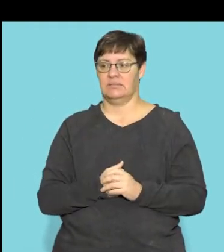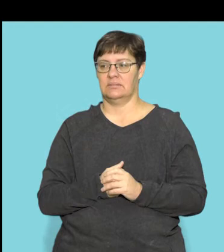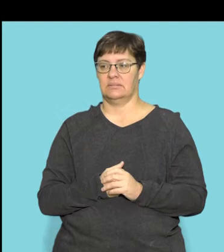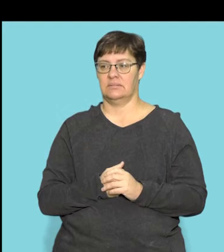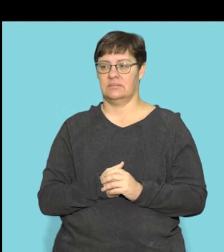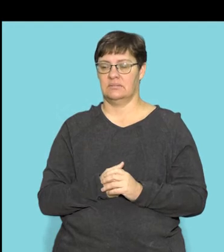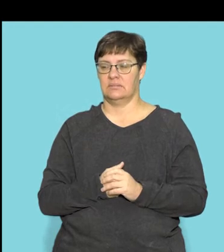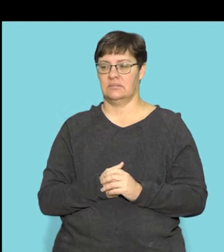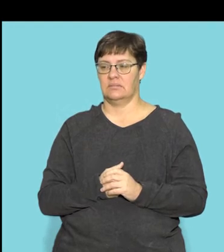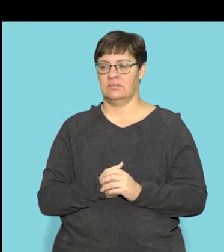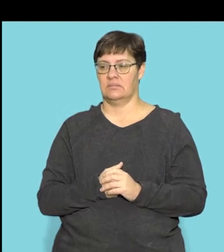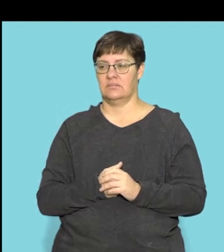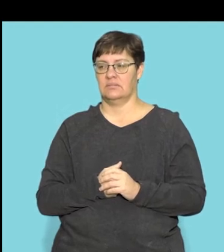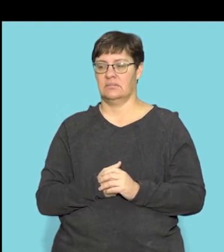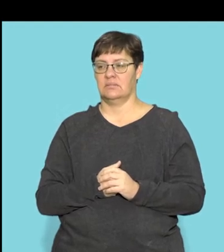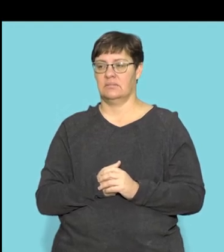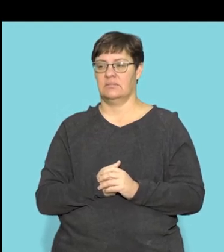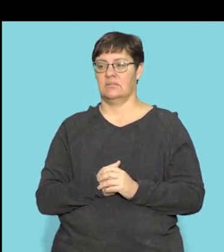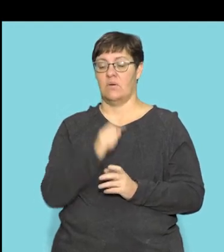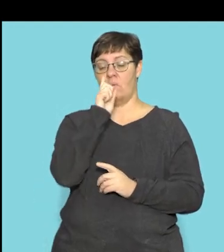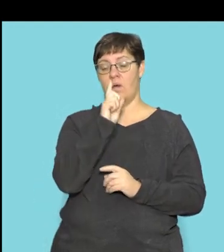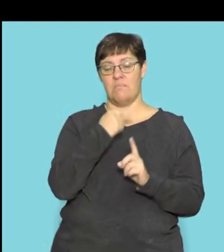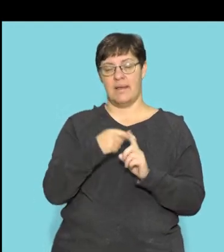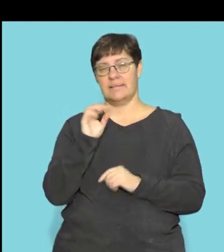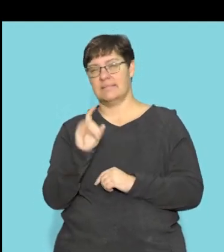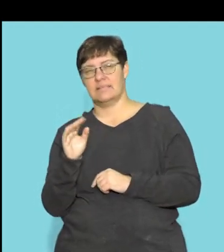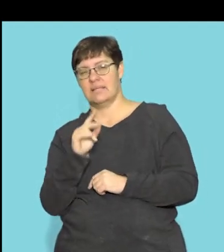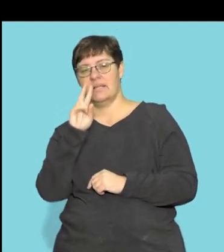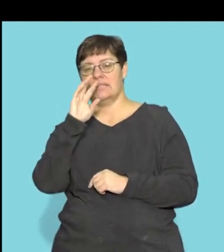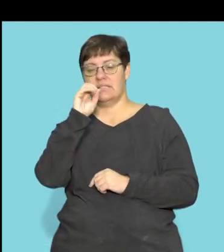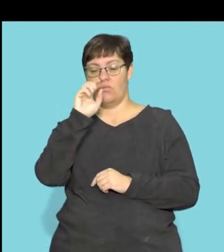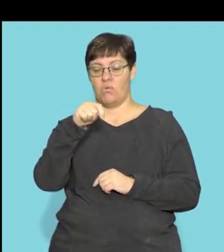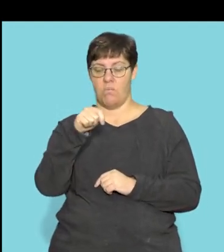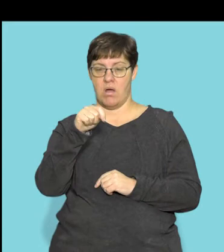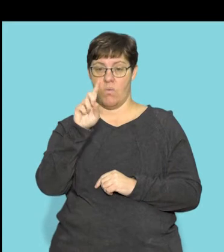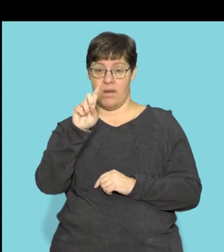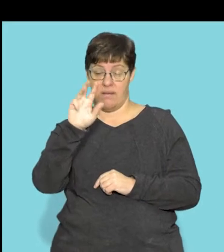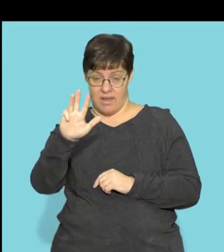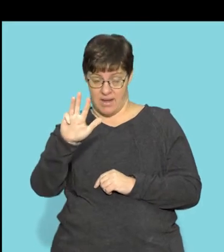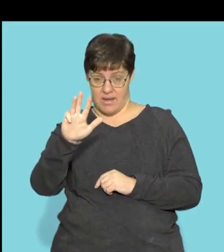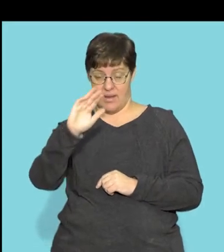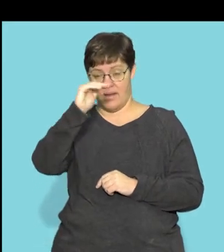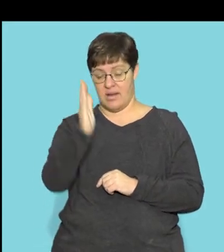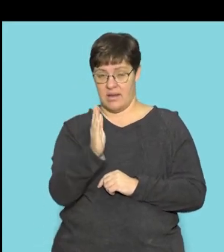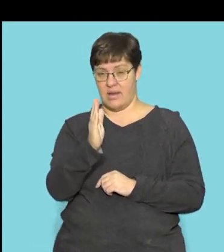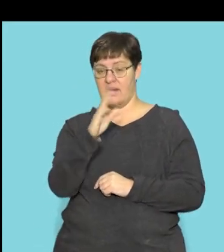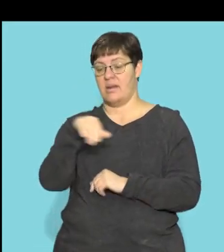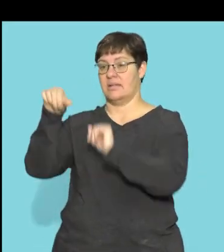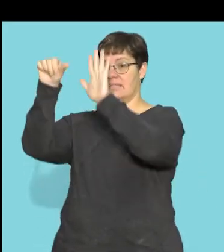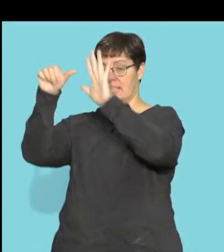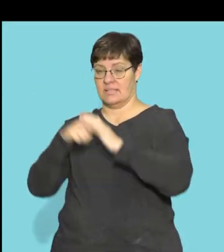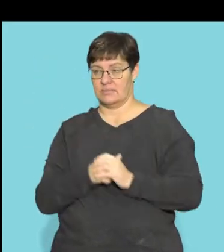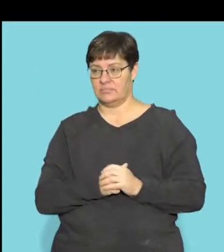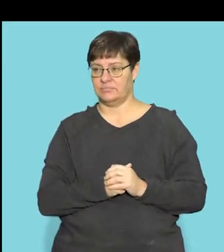250,000 years into, just remember this is 5 into 1 plus the 0.19 to